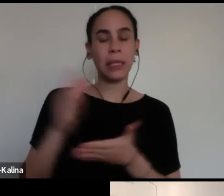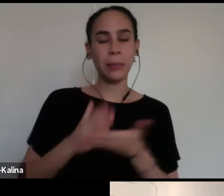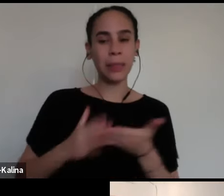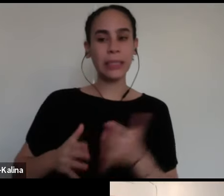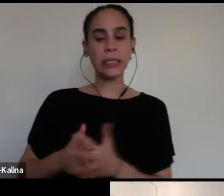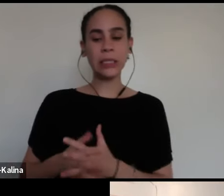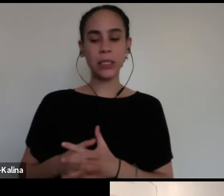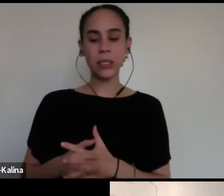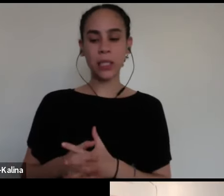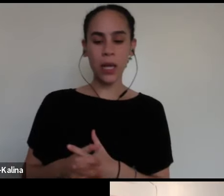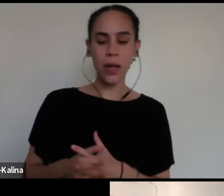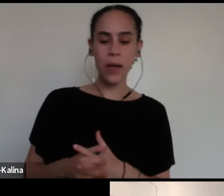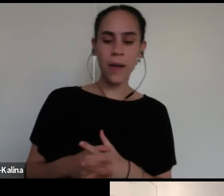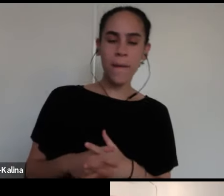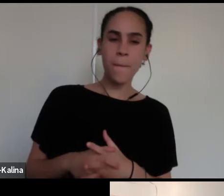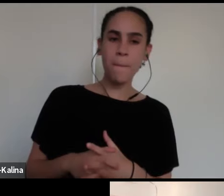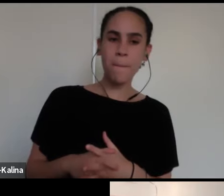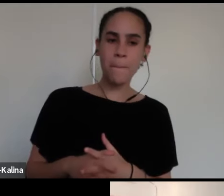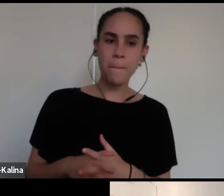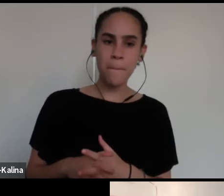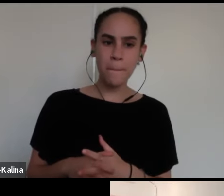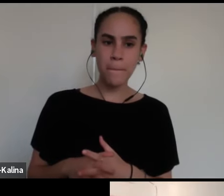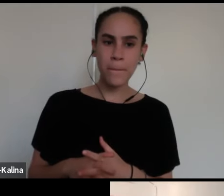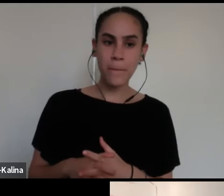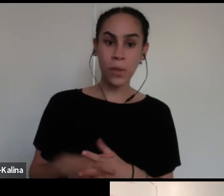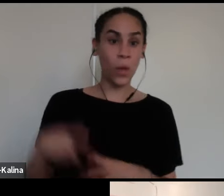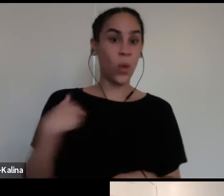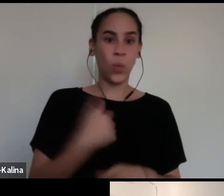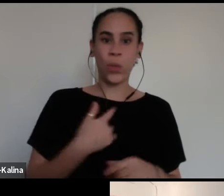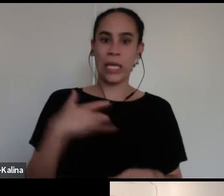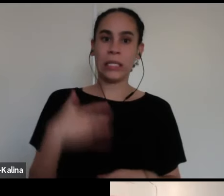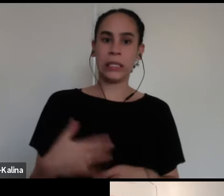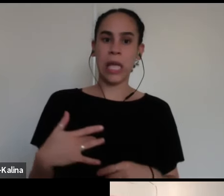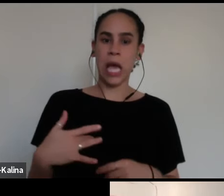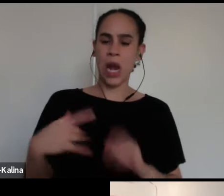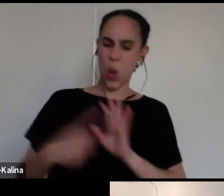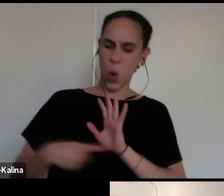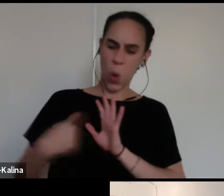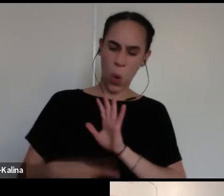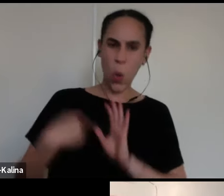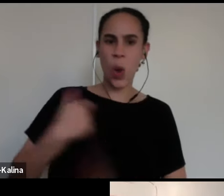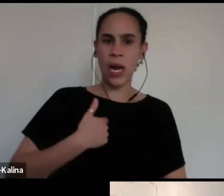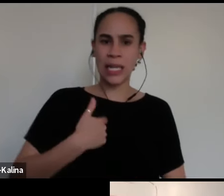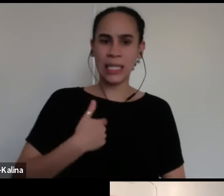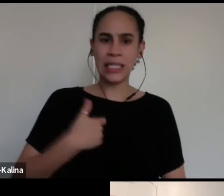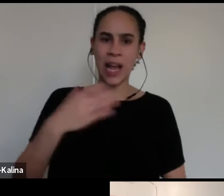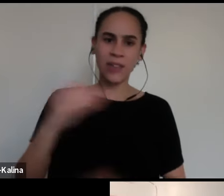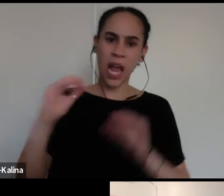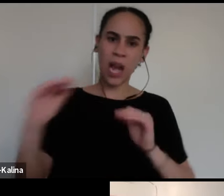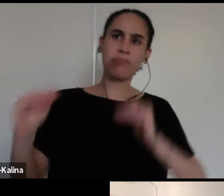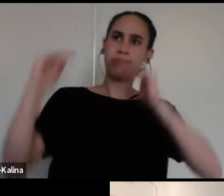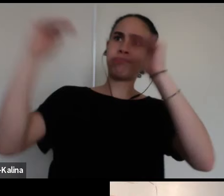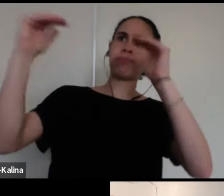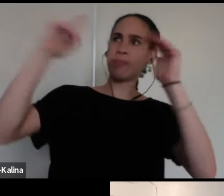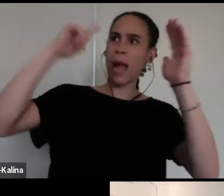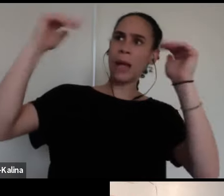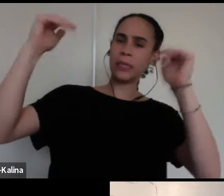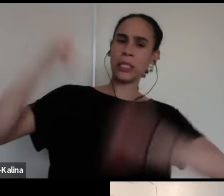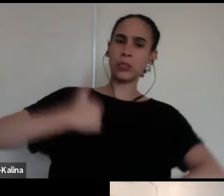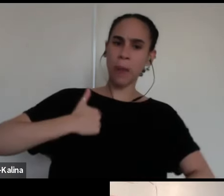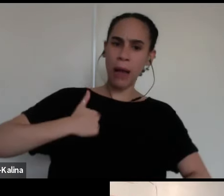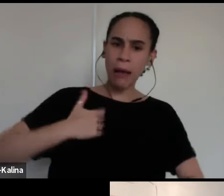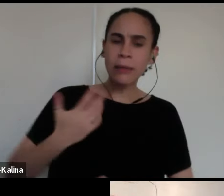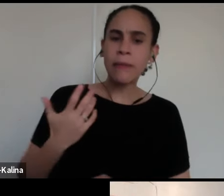we're our own worst critics often, and hold ourselves to high expectations